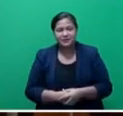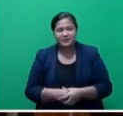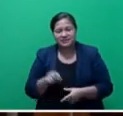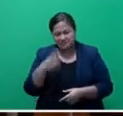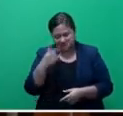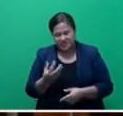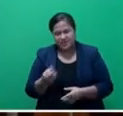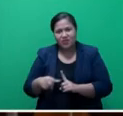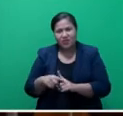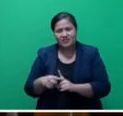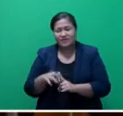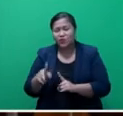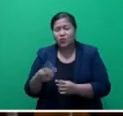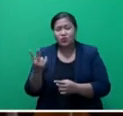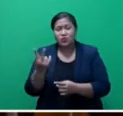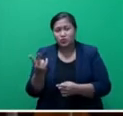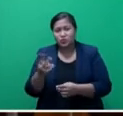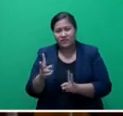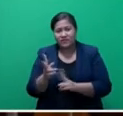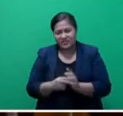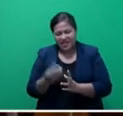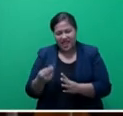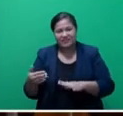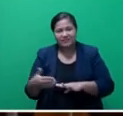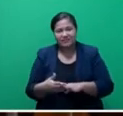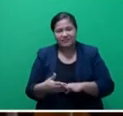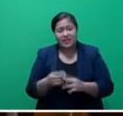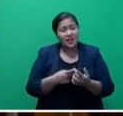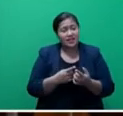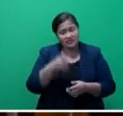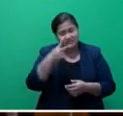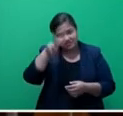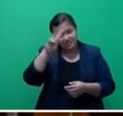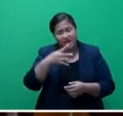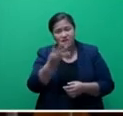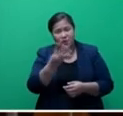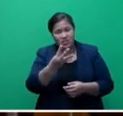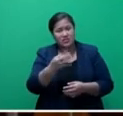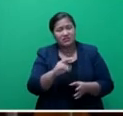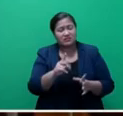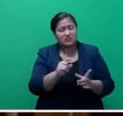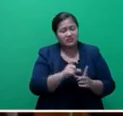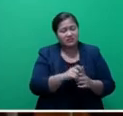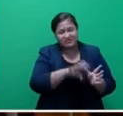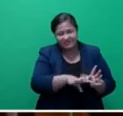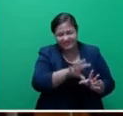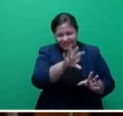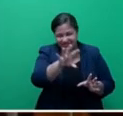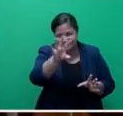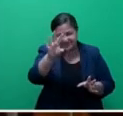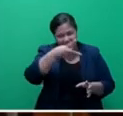sir. Another example, Mr. Speaker, sir, Kandavu has about 14 ports in Dravuni, Bulea, Nangara,